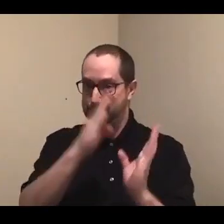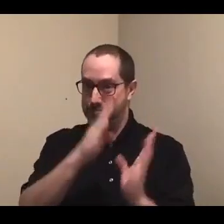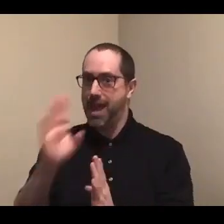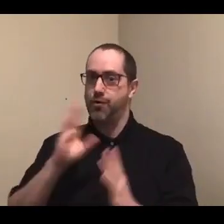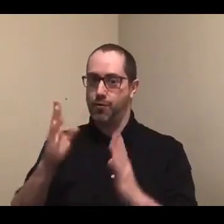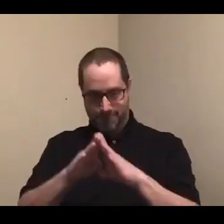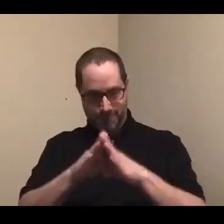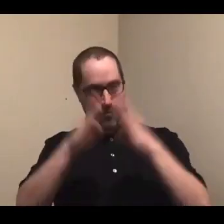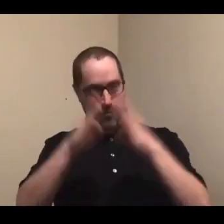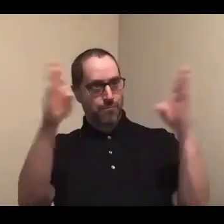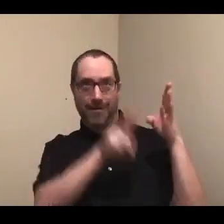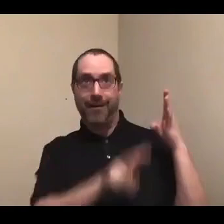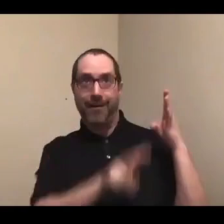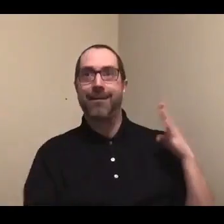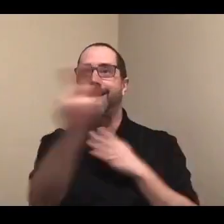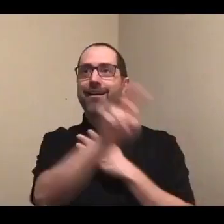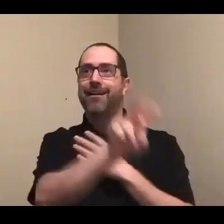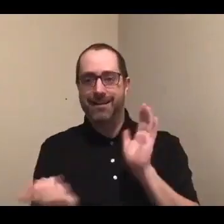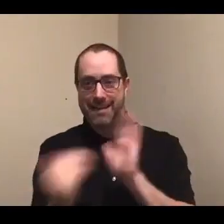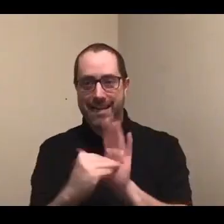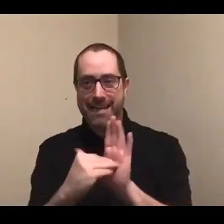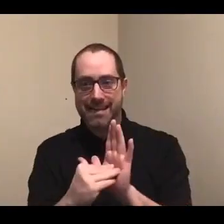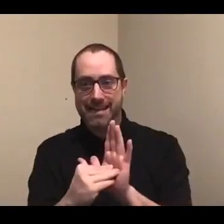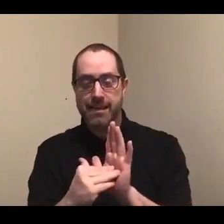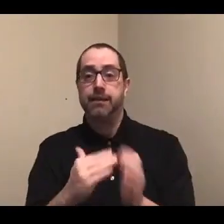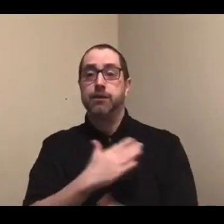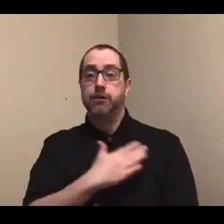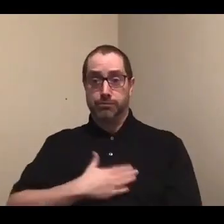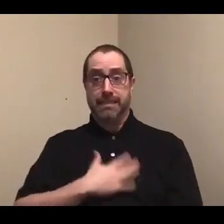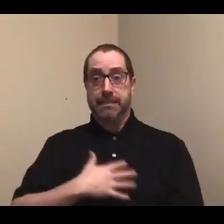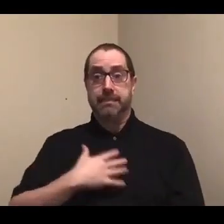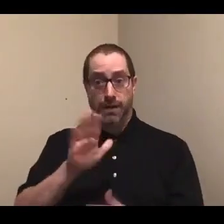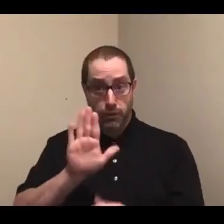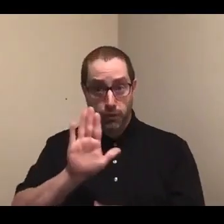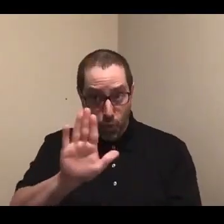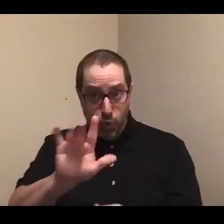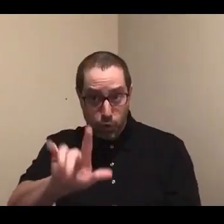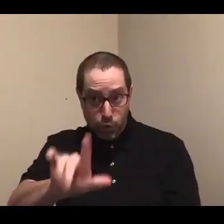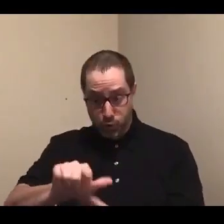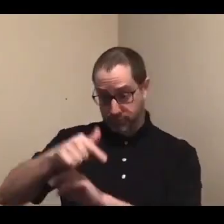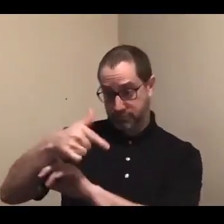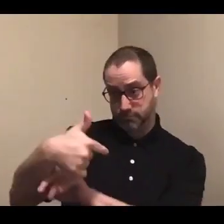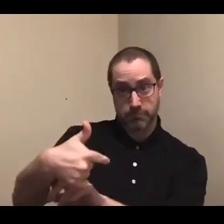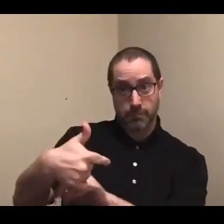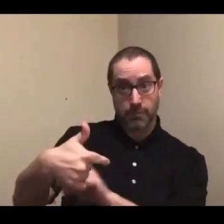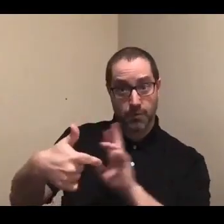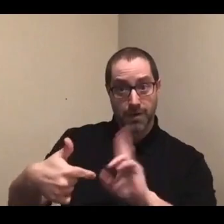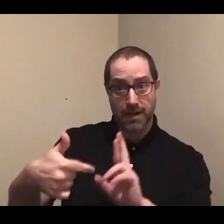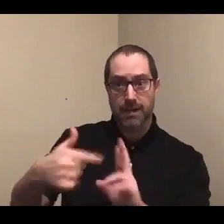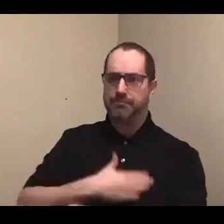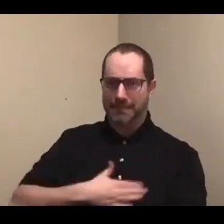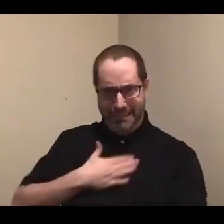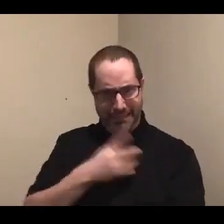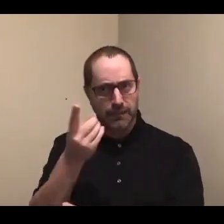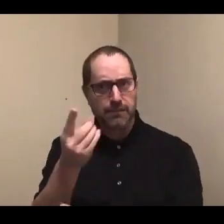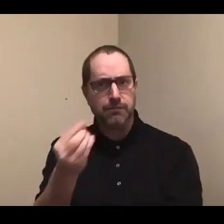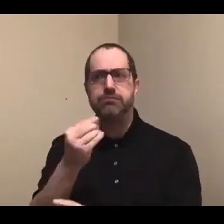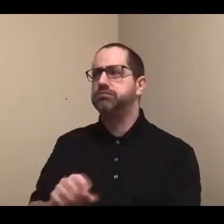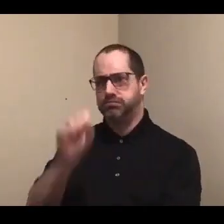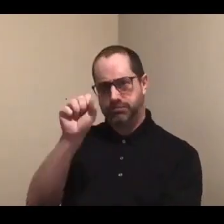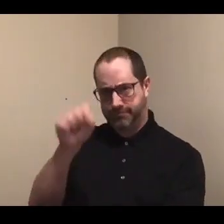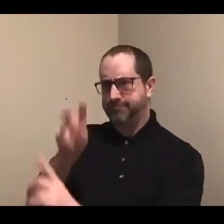so. When it's your turn, make an appointment and get vaccinated. Because when you do, you're